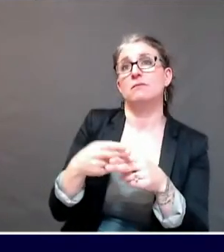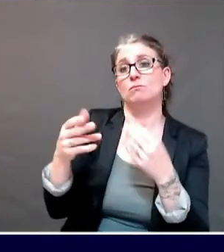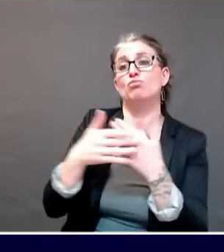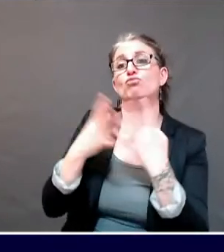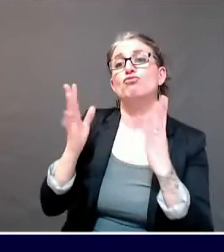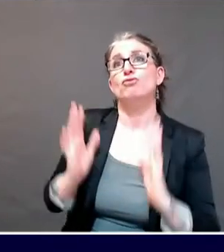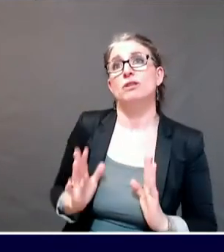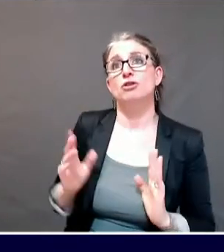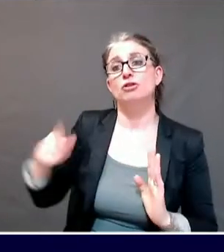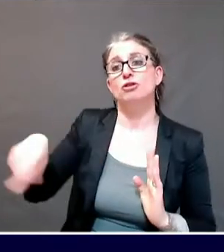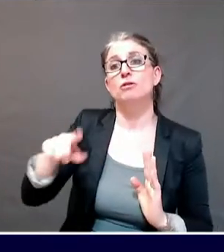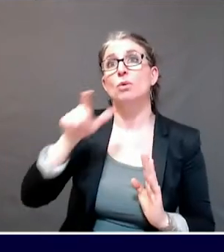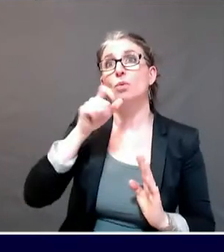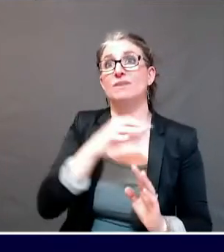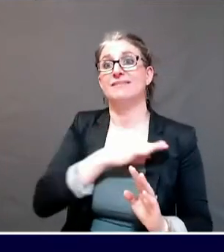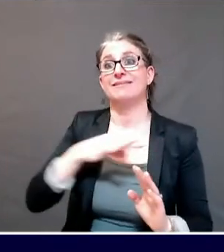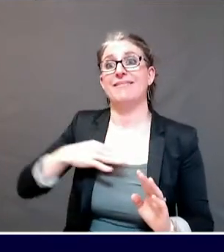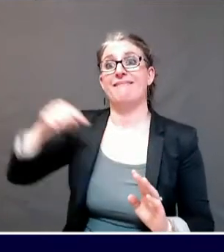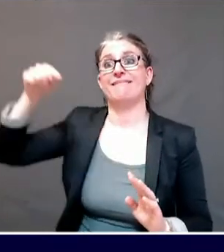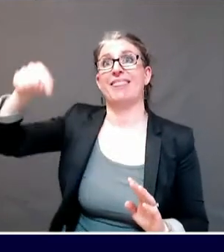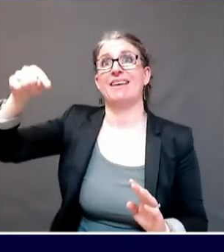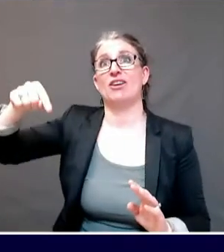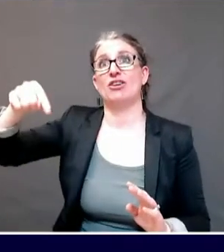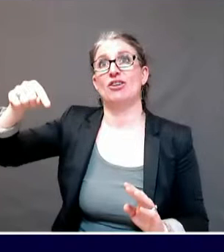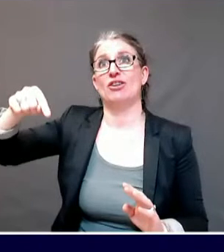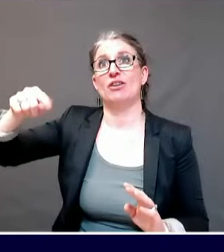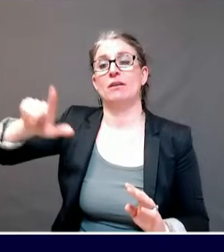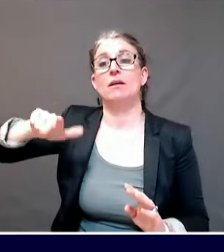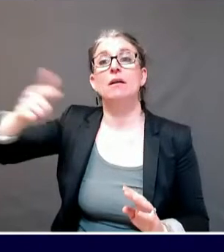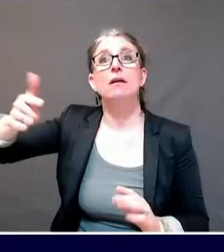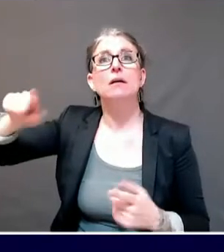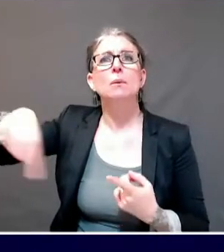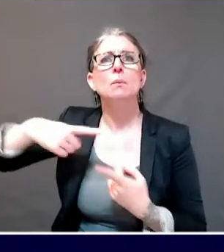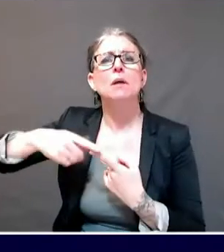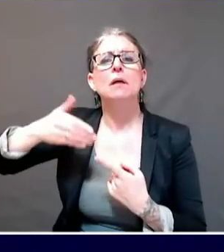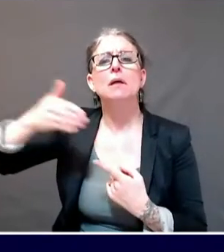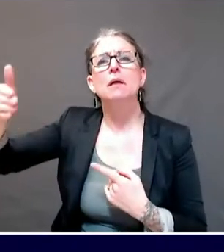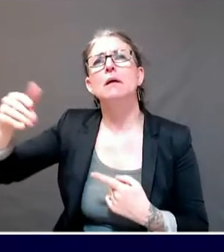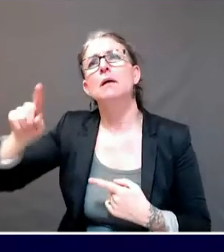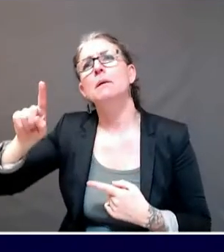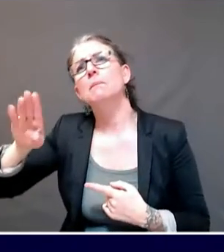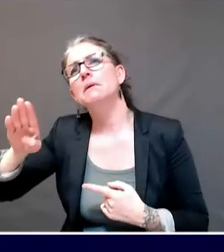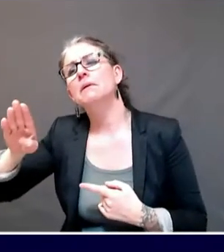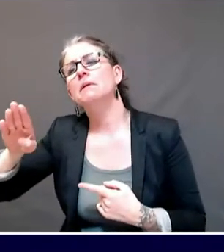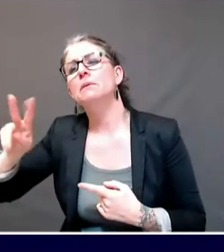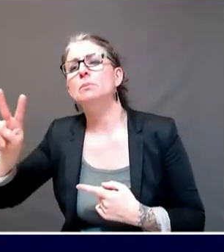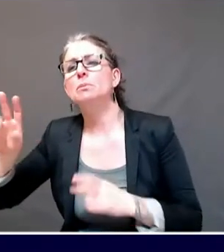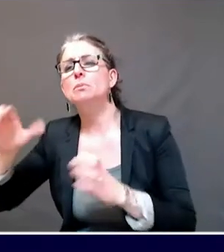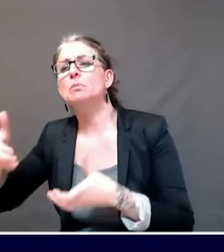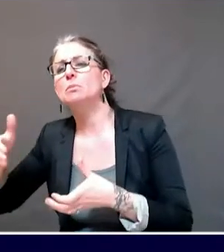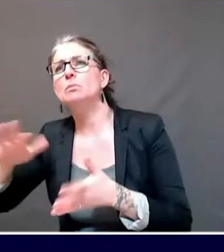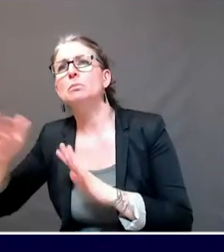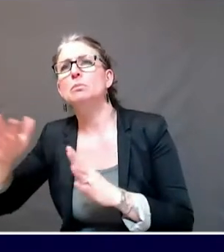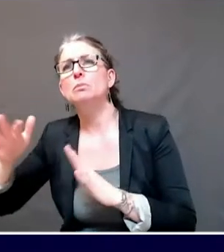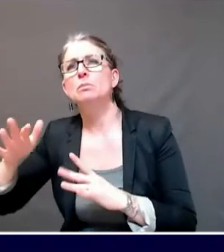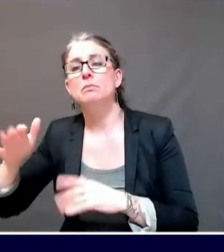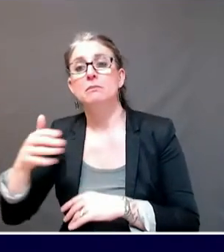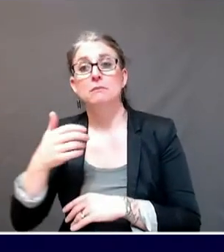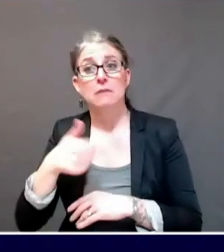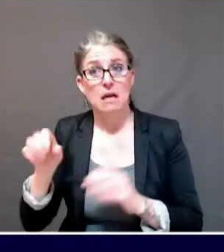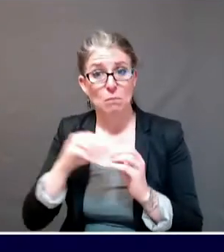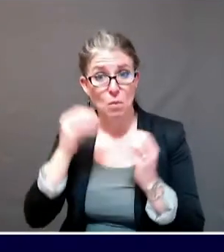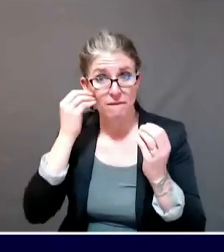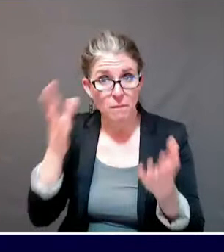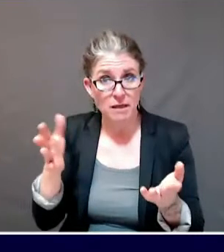was wondering if there had been any update in the time before Christmas and now, if you had any other light to shed on that situation. No, sort